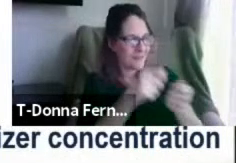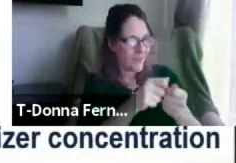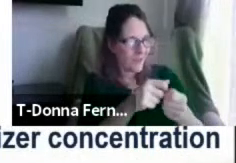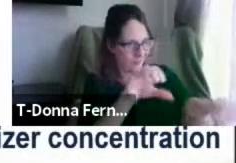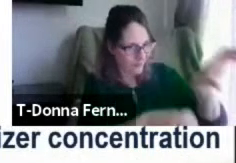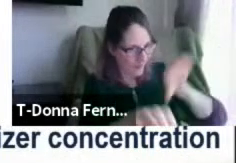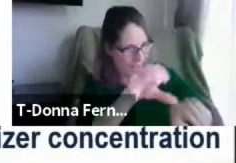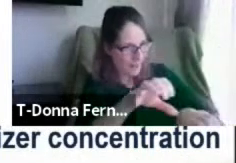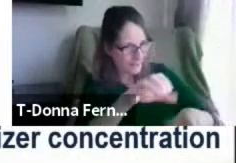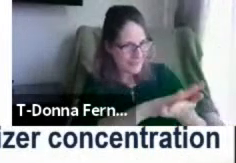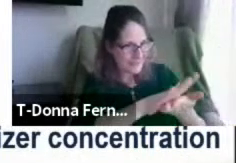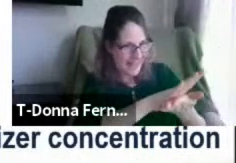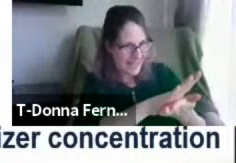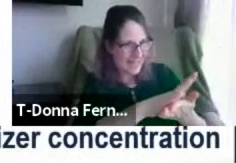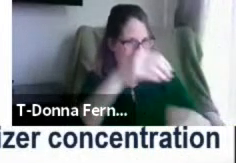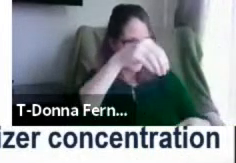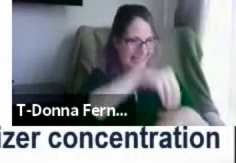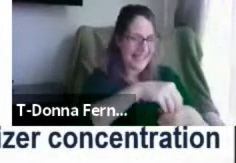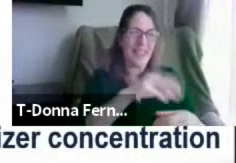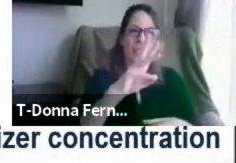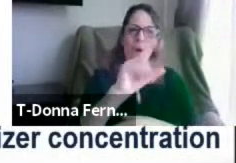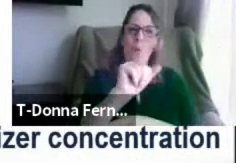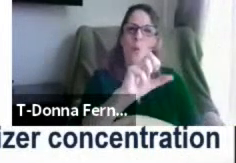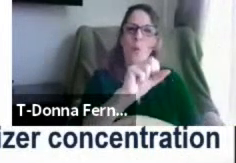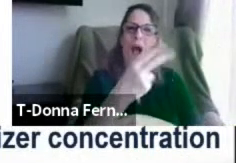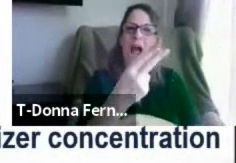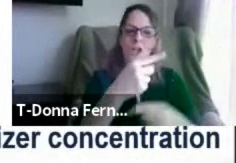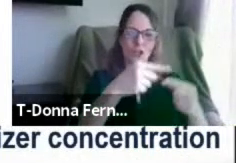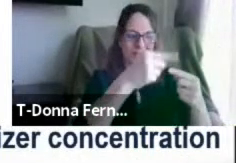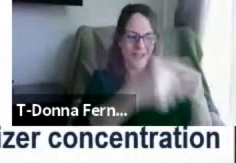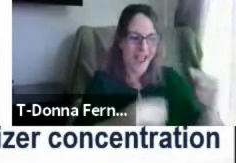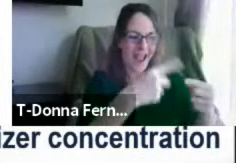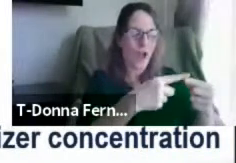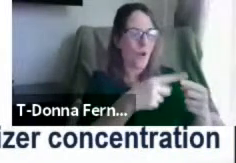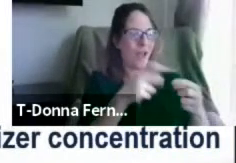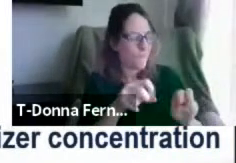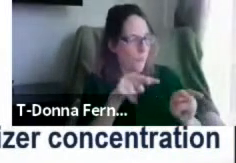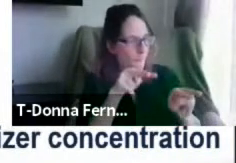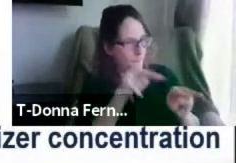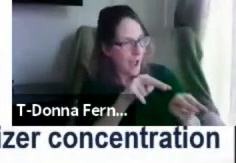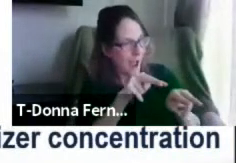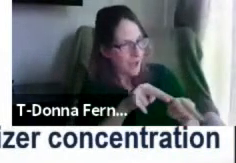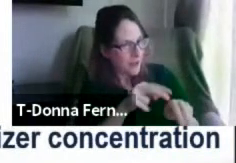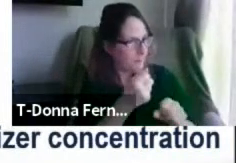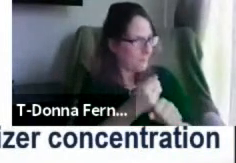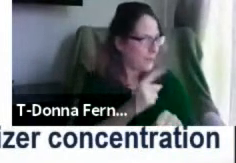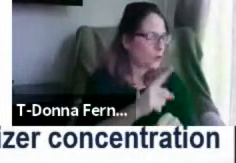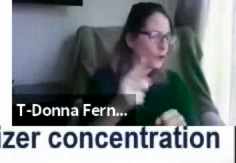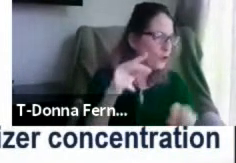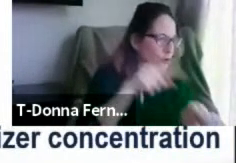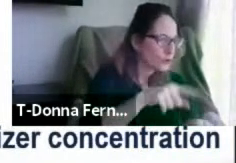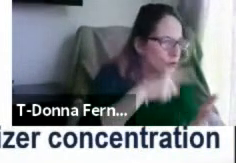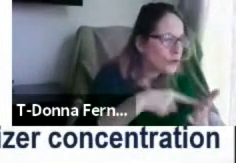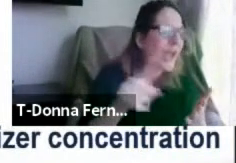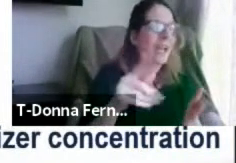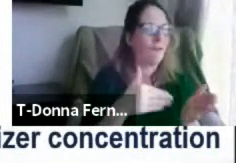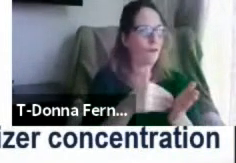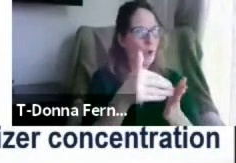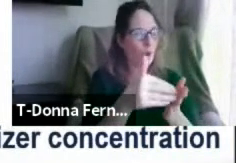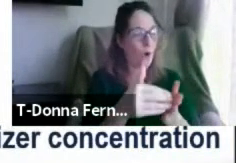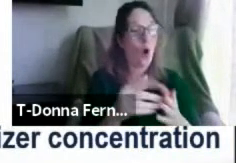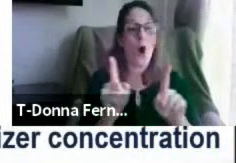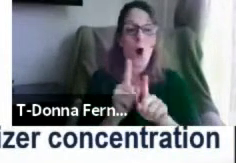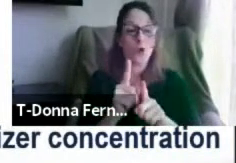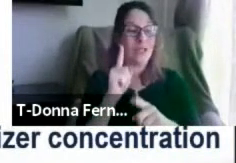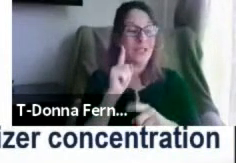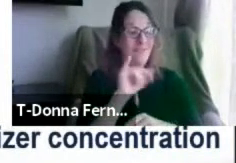into the actual wash cycle. So that's a concern. We have to monitor those dish machines frequently. Also, if the